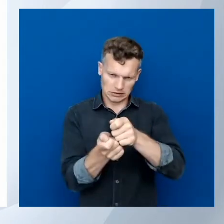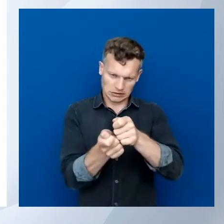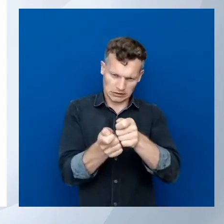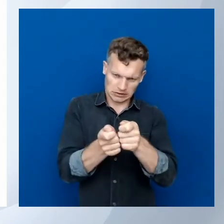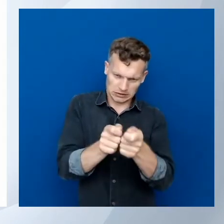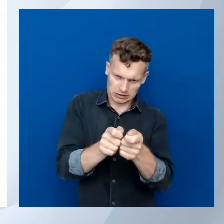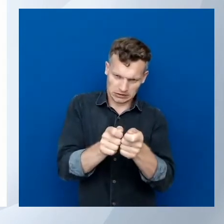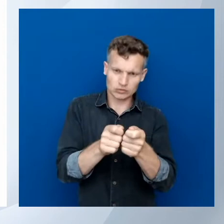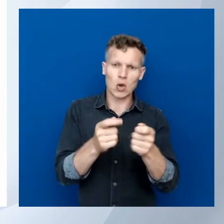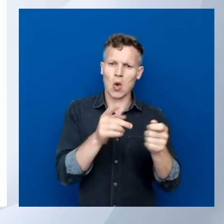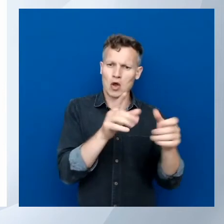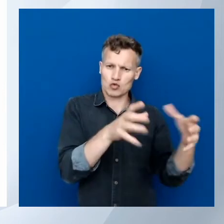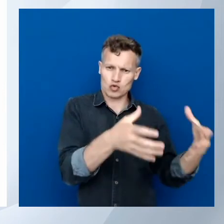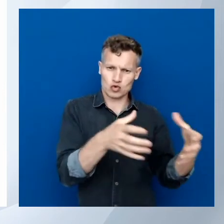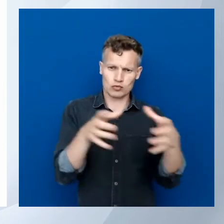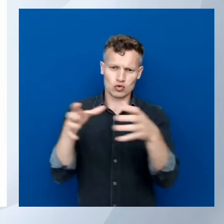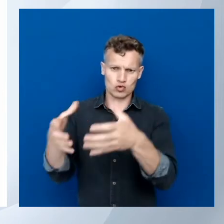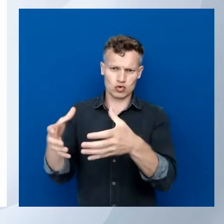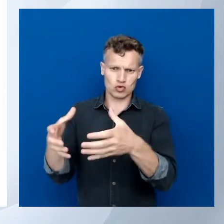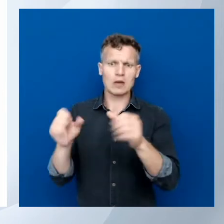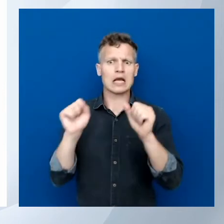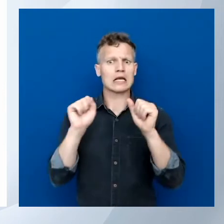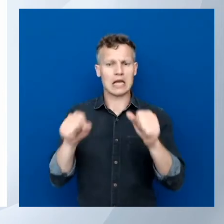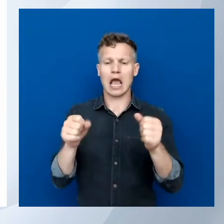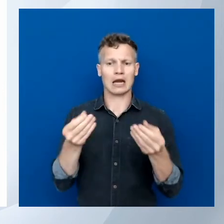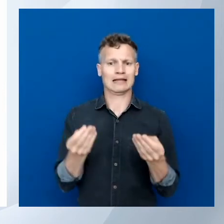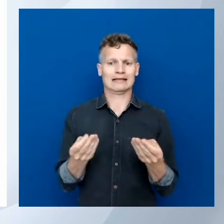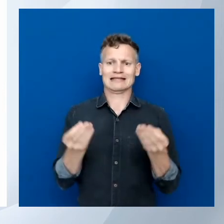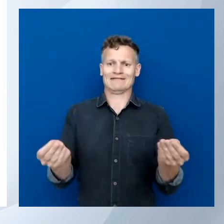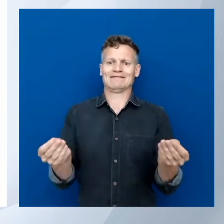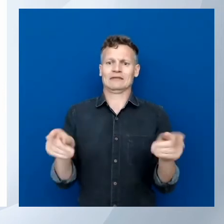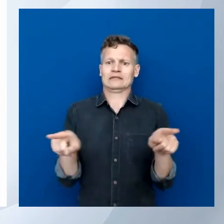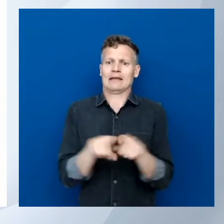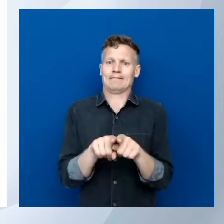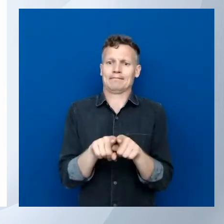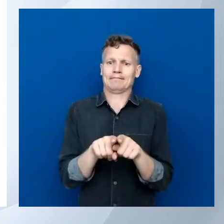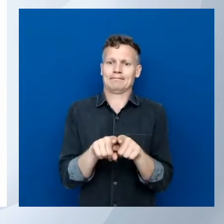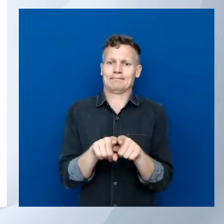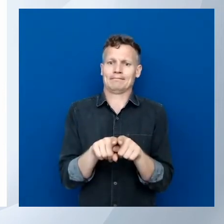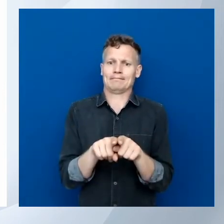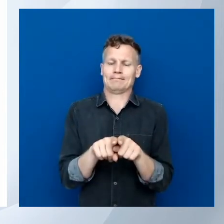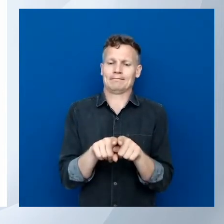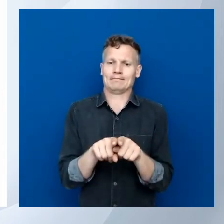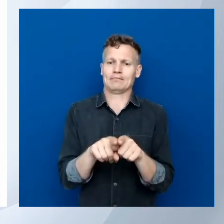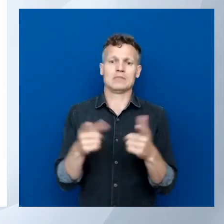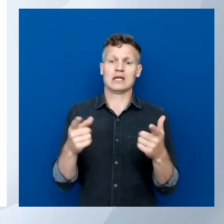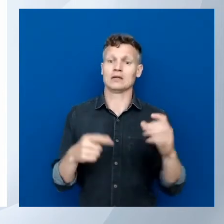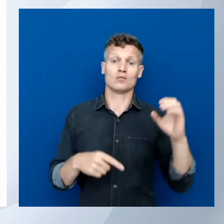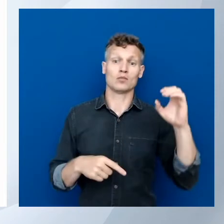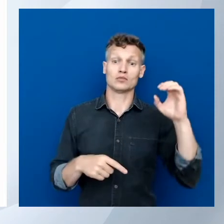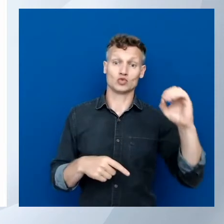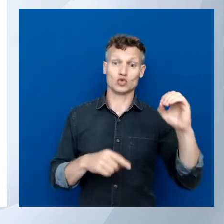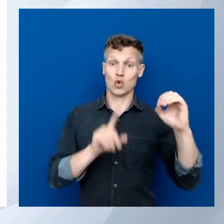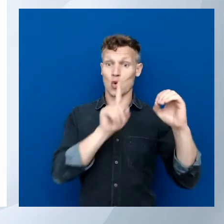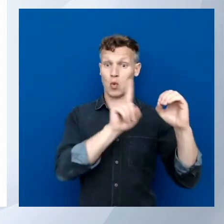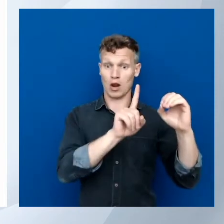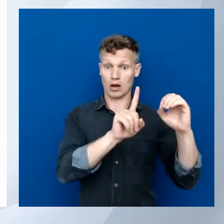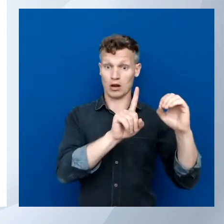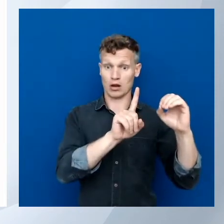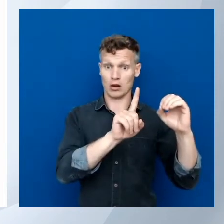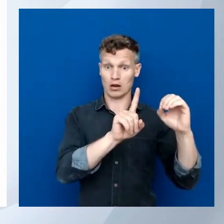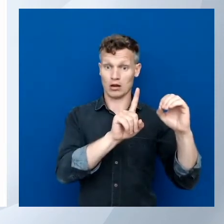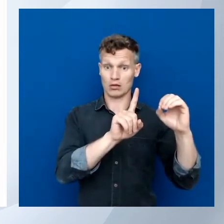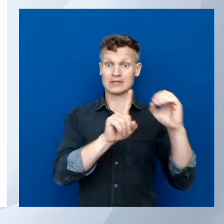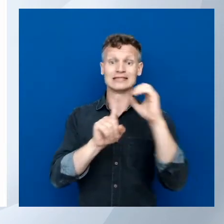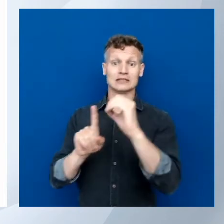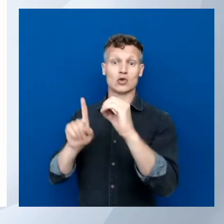outcome, being that 1, the person is a defaulter, or 0, the person is not a defaulter. It doesn't actually look